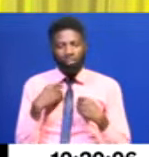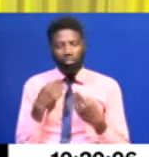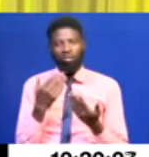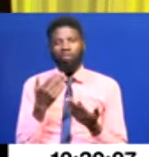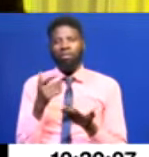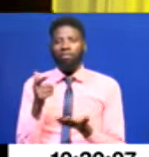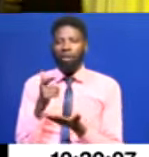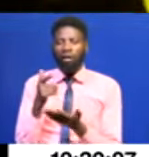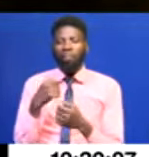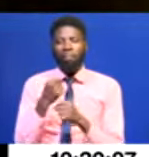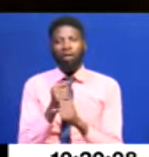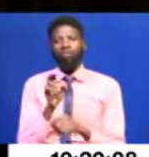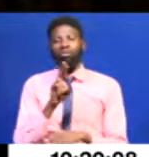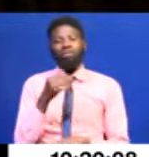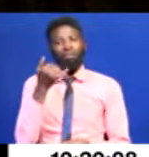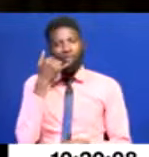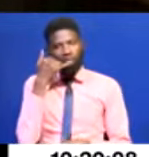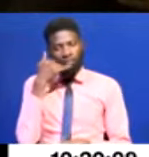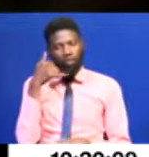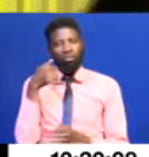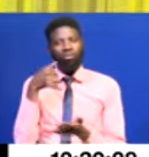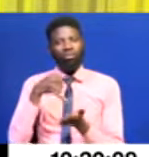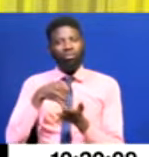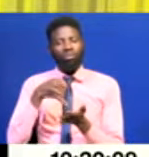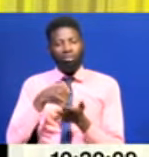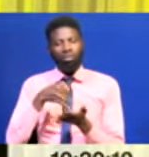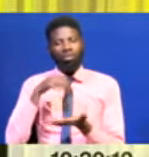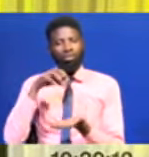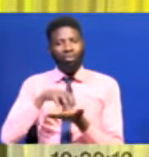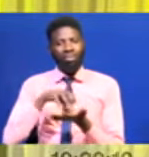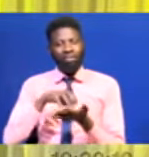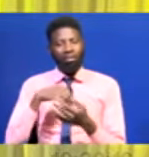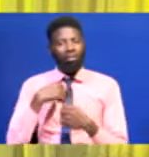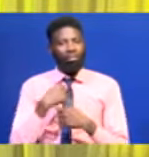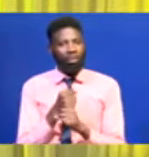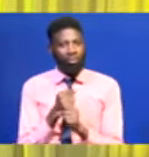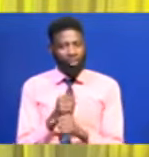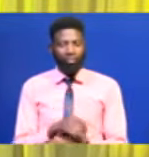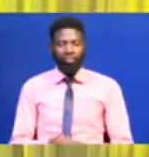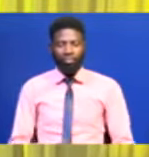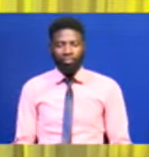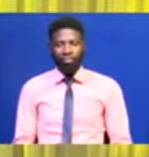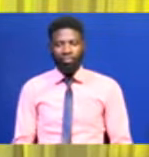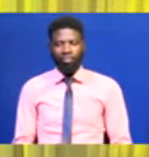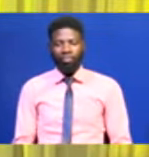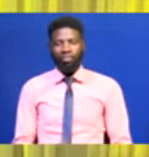phones as part of content creation. Jackie Masharia for KBC Channel 1, Nairobi County.